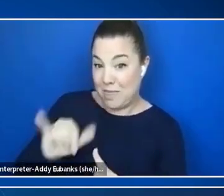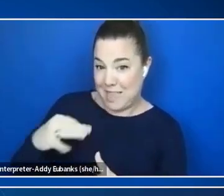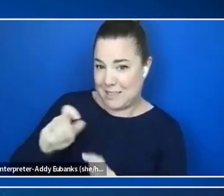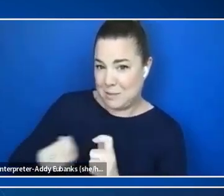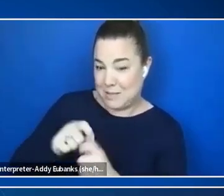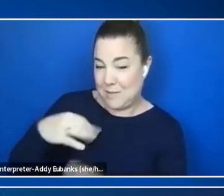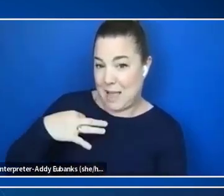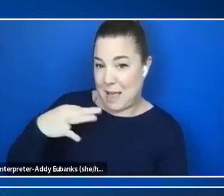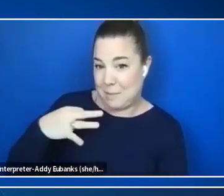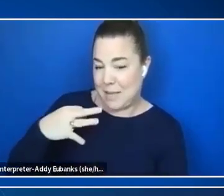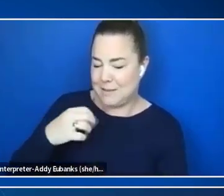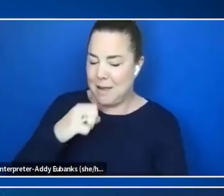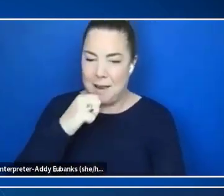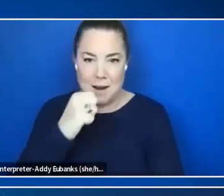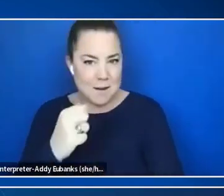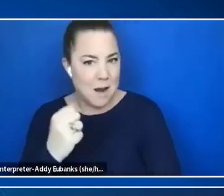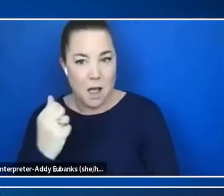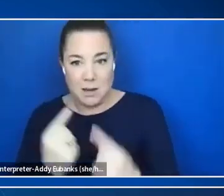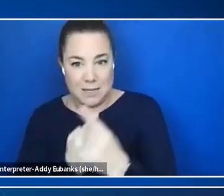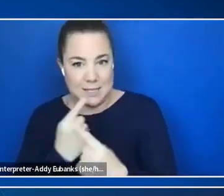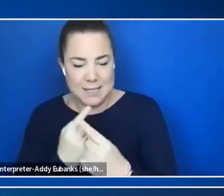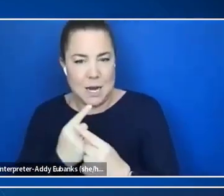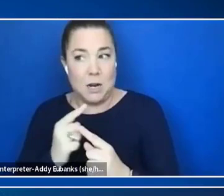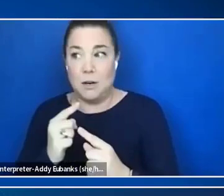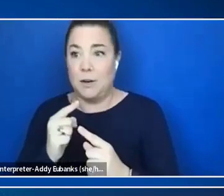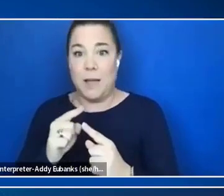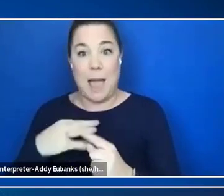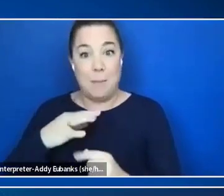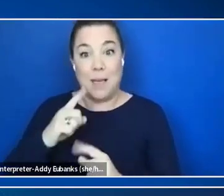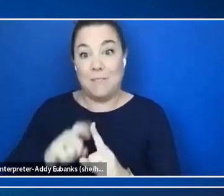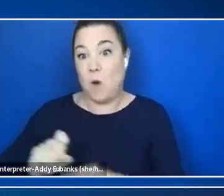not taking into consideration where it's coming from necessarily.